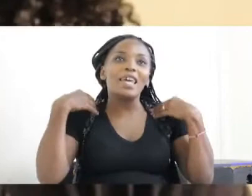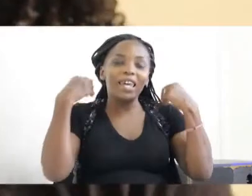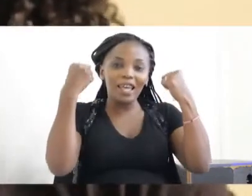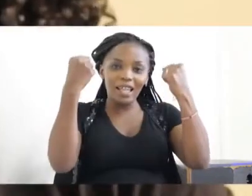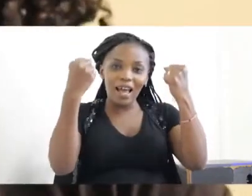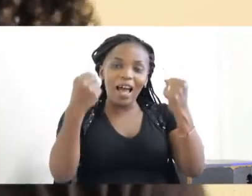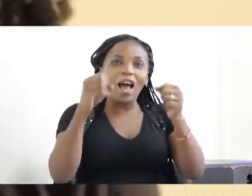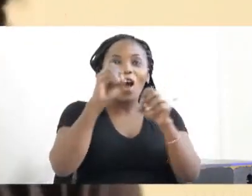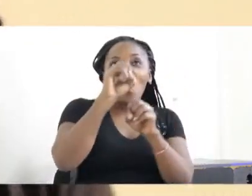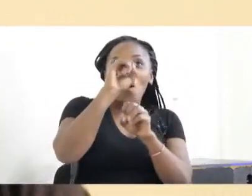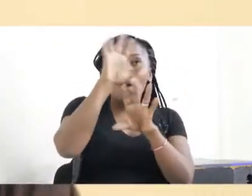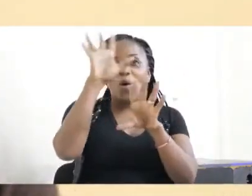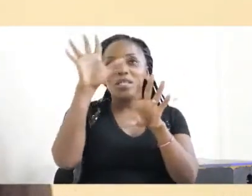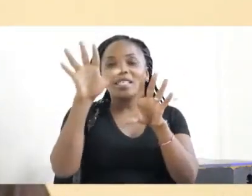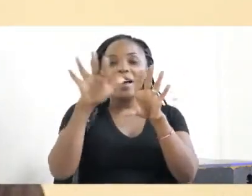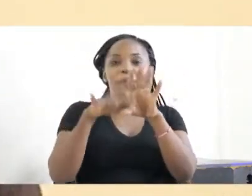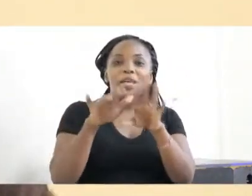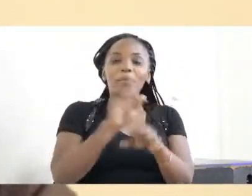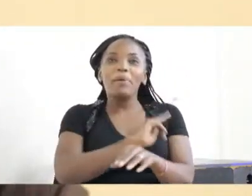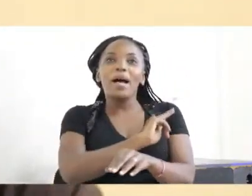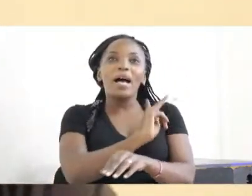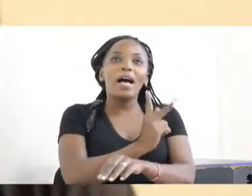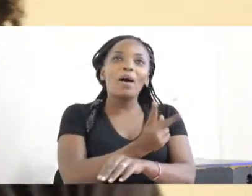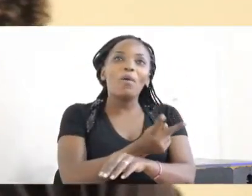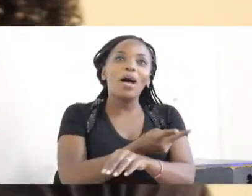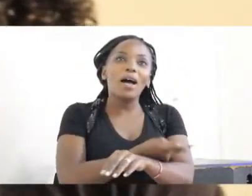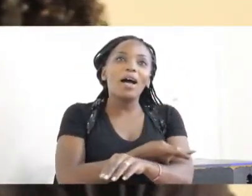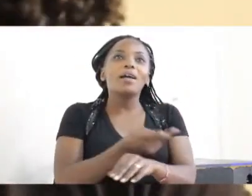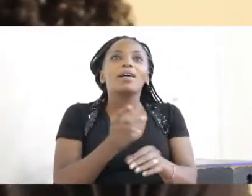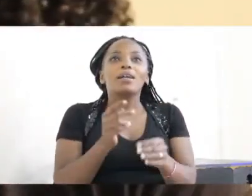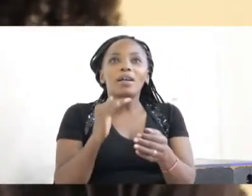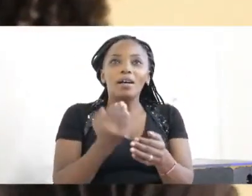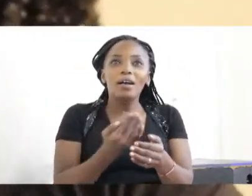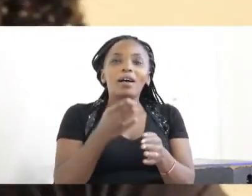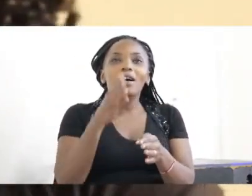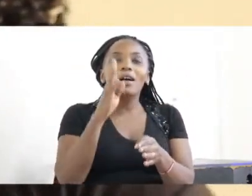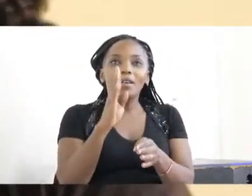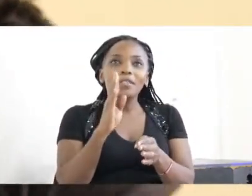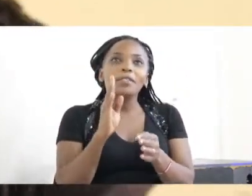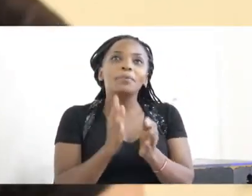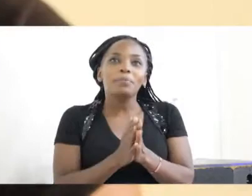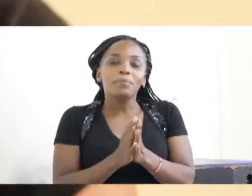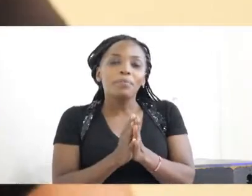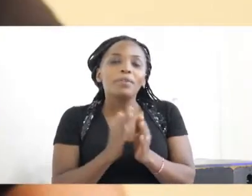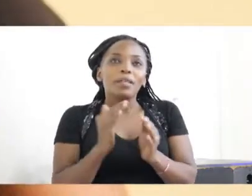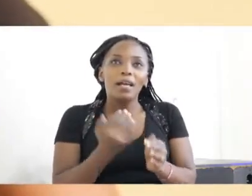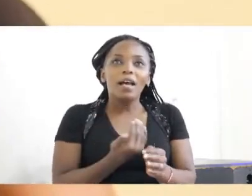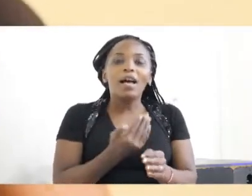Healer, awesome in power, our God.